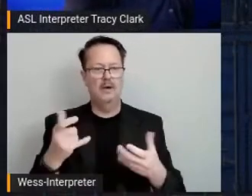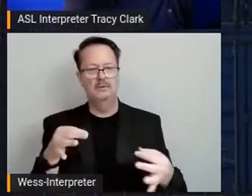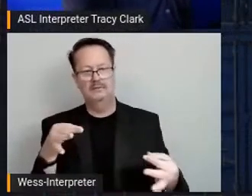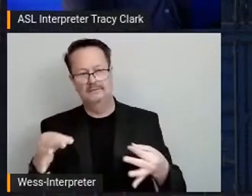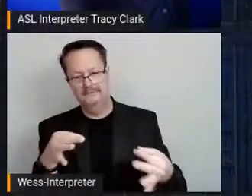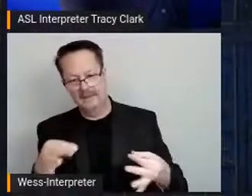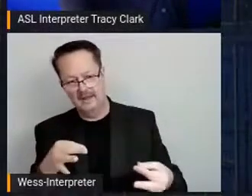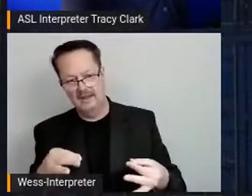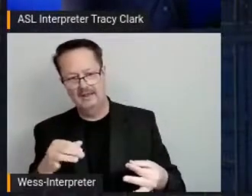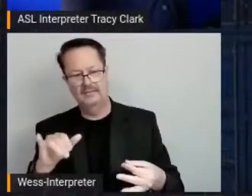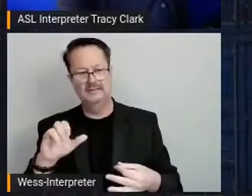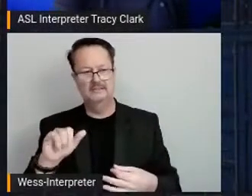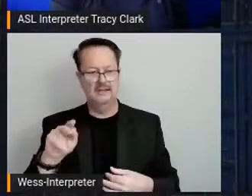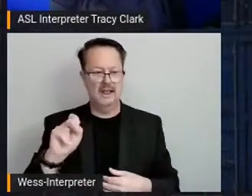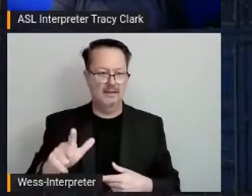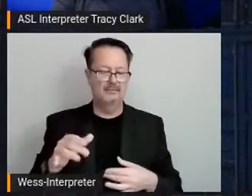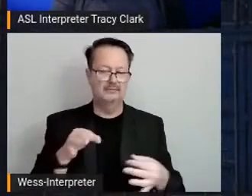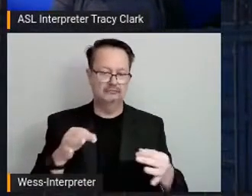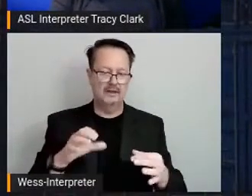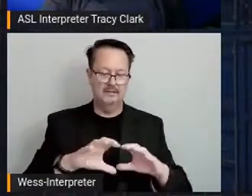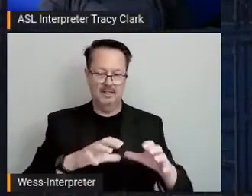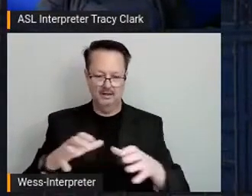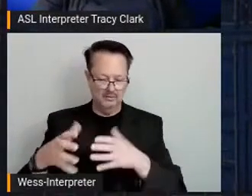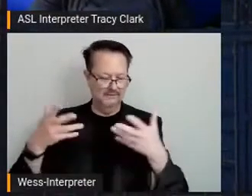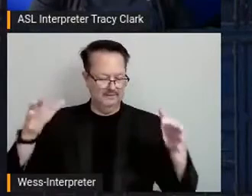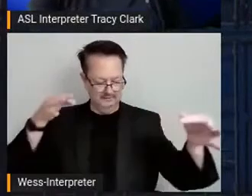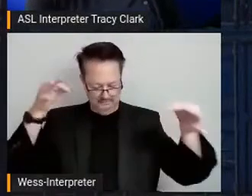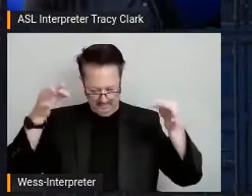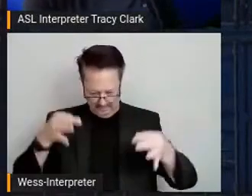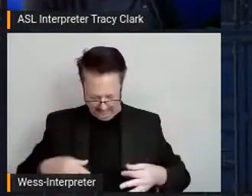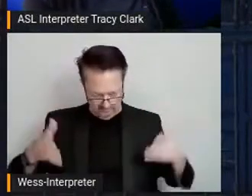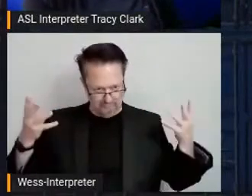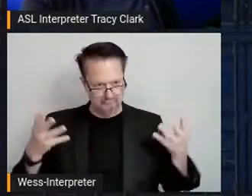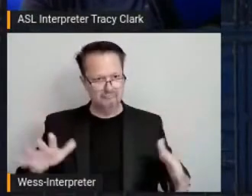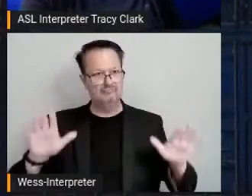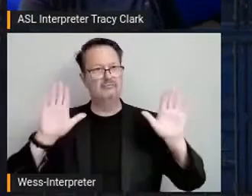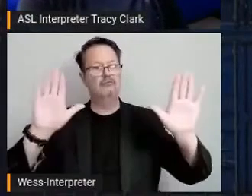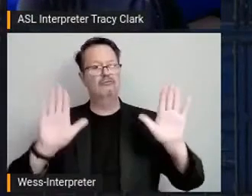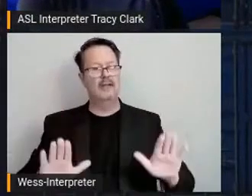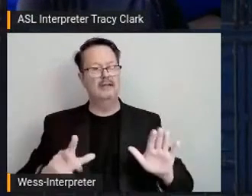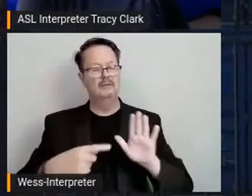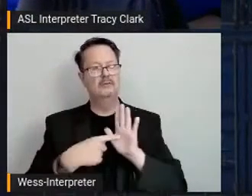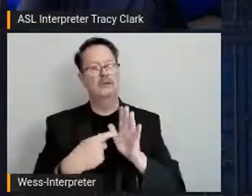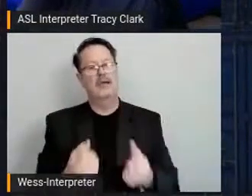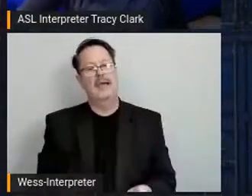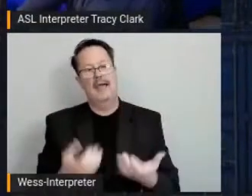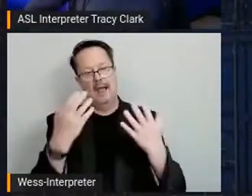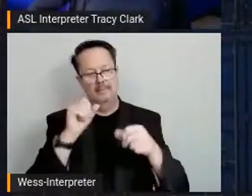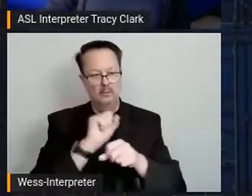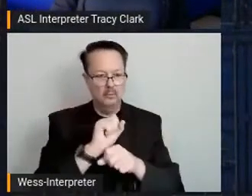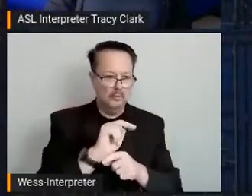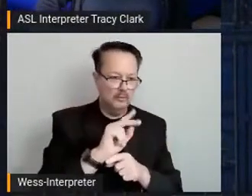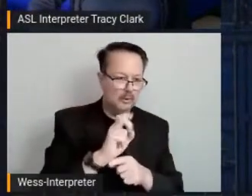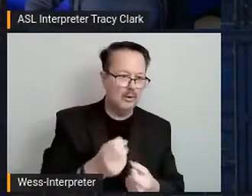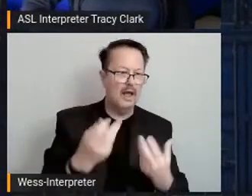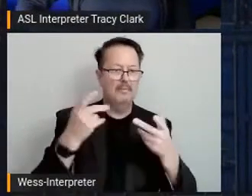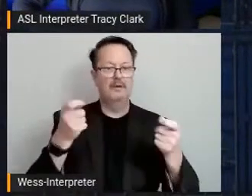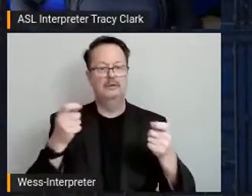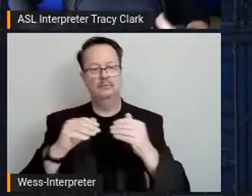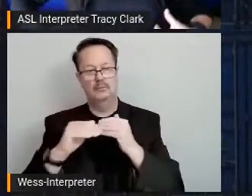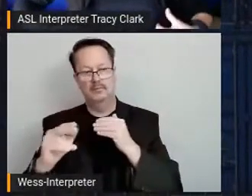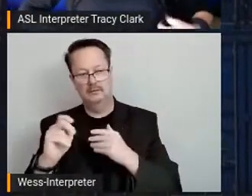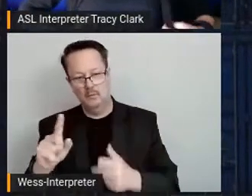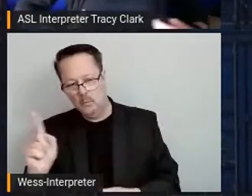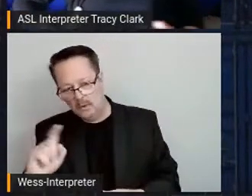this YAML describing our cluster. You went through all that, great, to show how many worker nodes, how many control plane nodes, where etcd